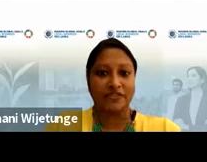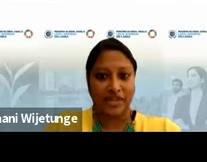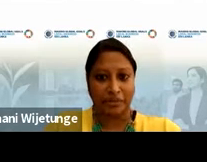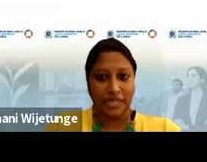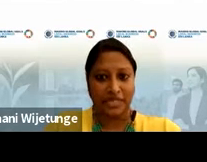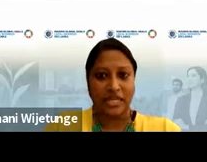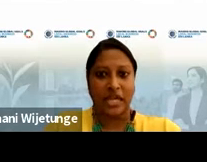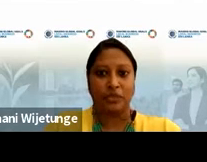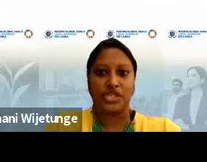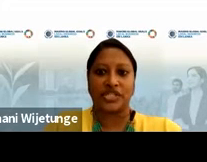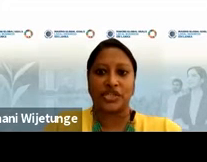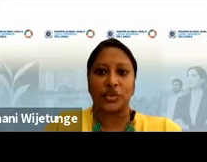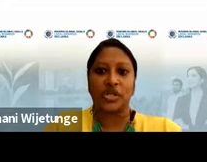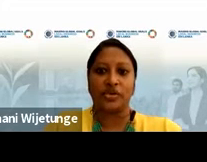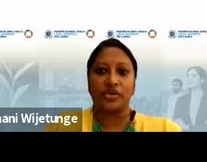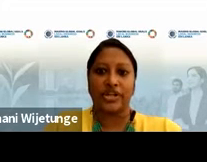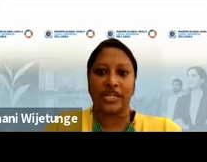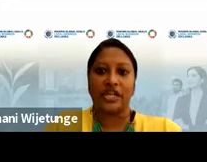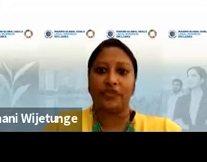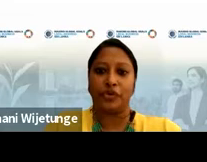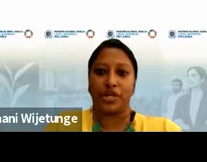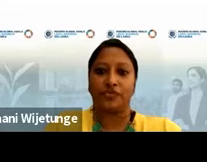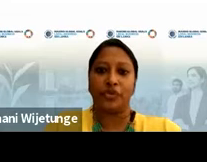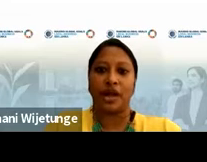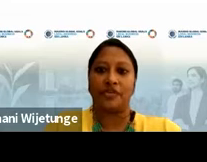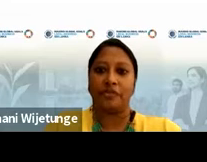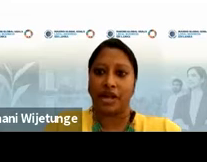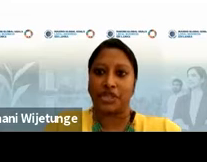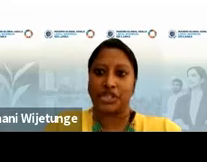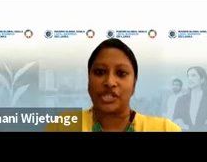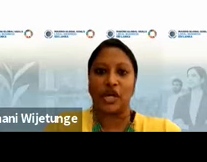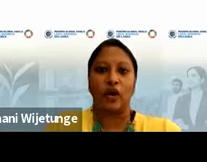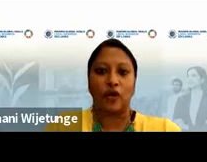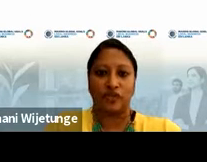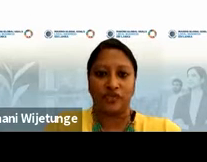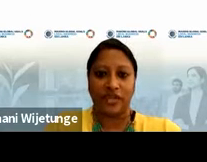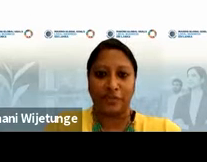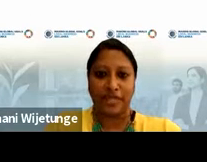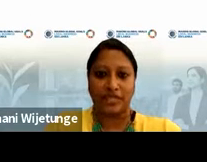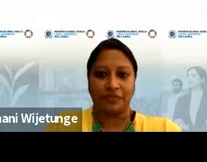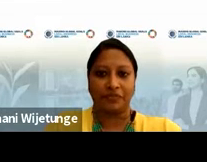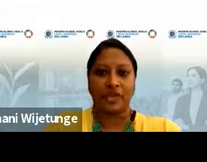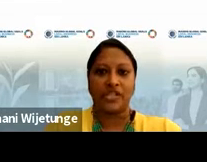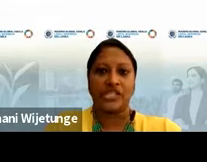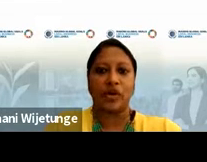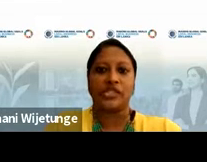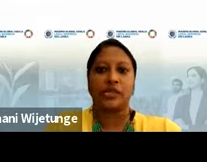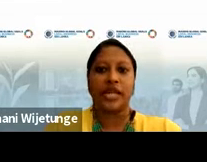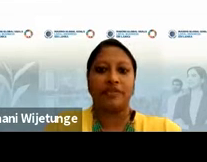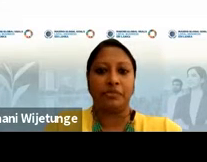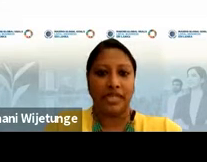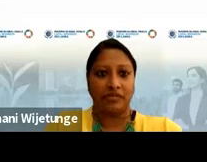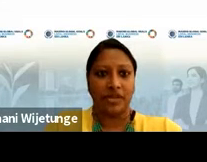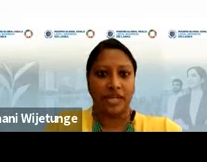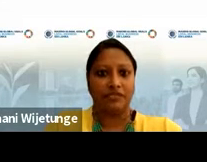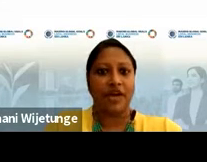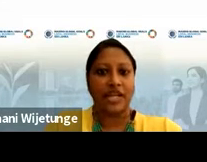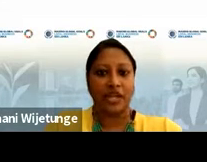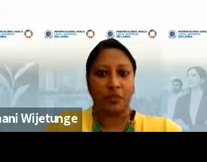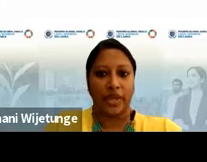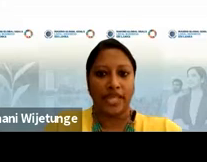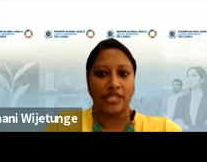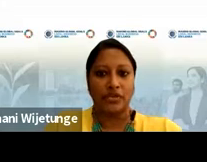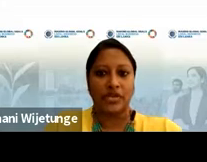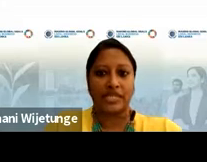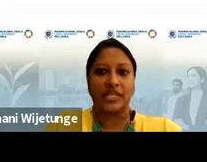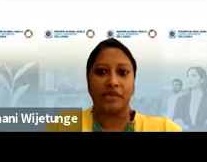the Philippines, which has a total retail footprint of 200 branches all over the Philippines. She is also an avid believer in